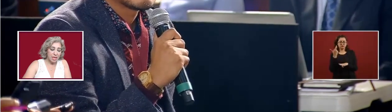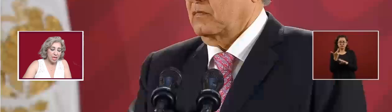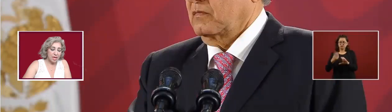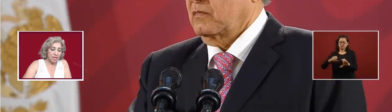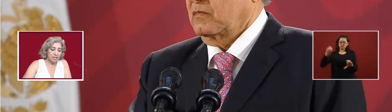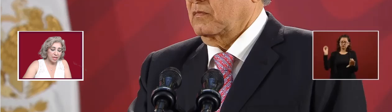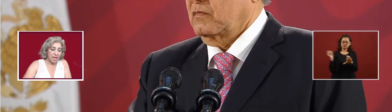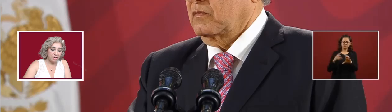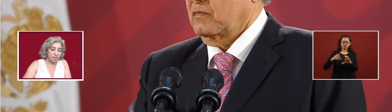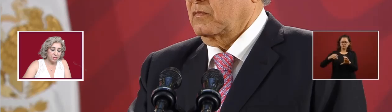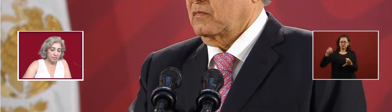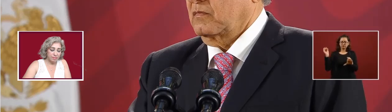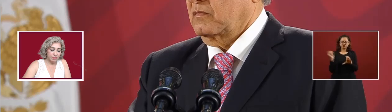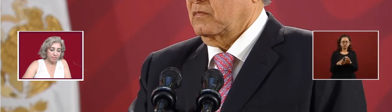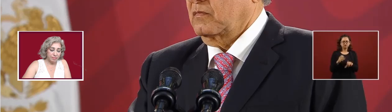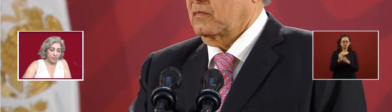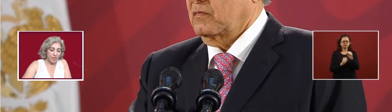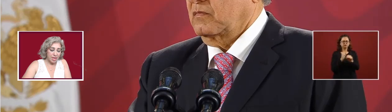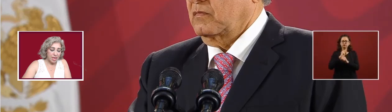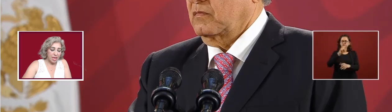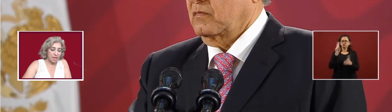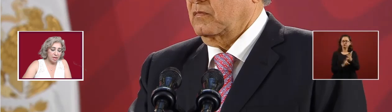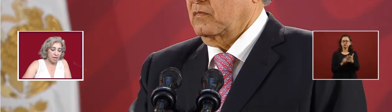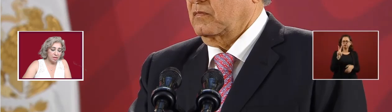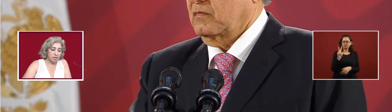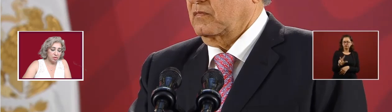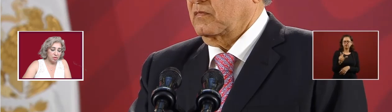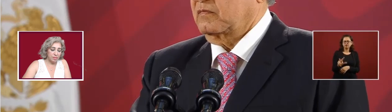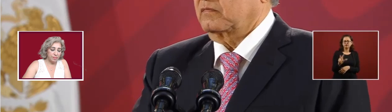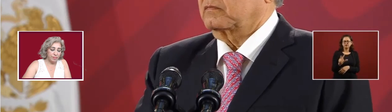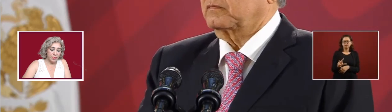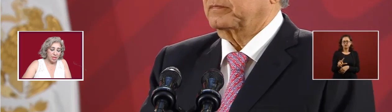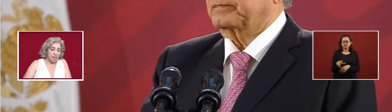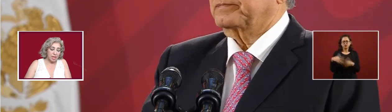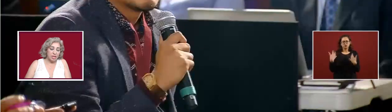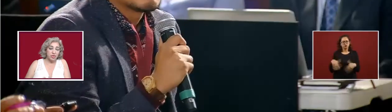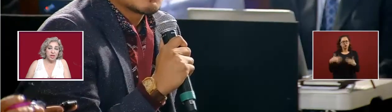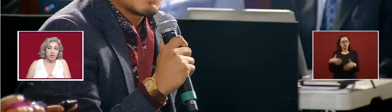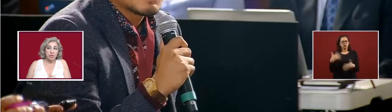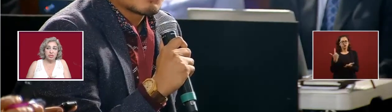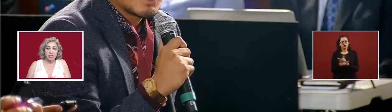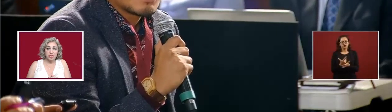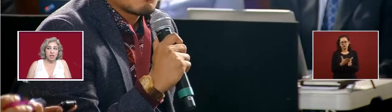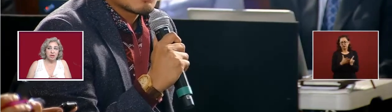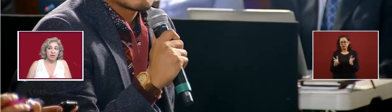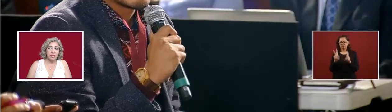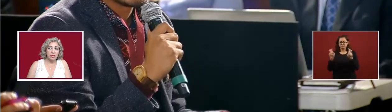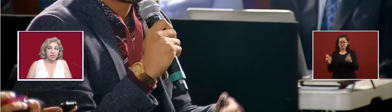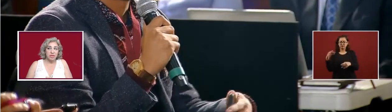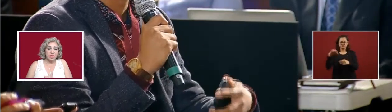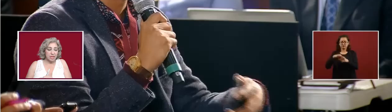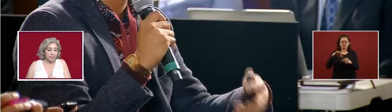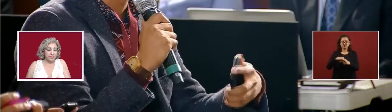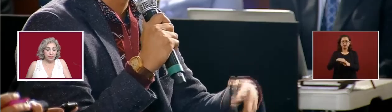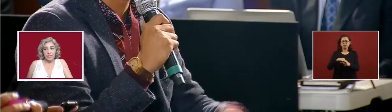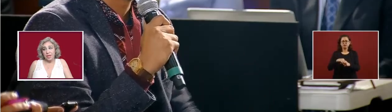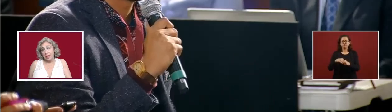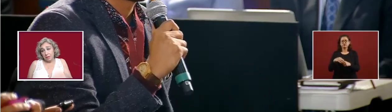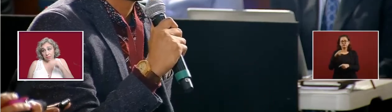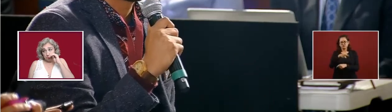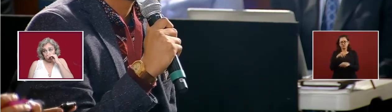and his account and during a crucial year during the